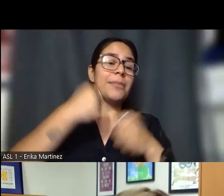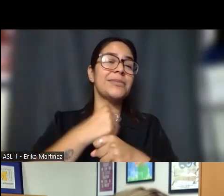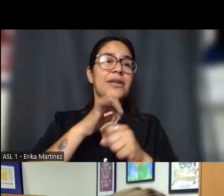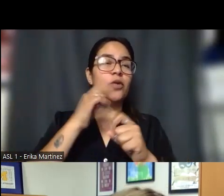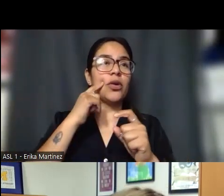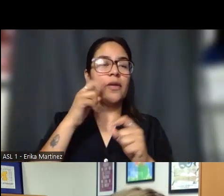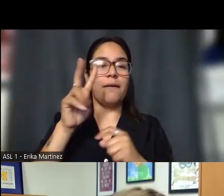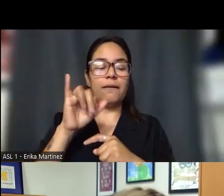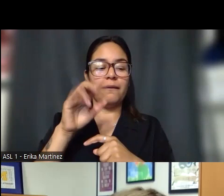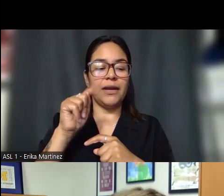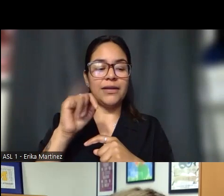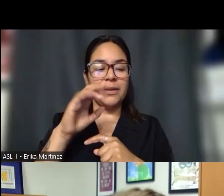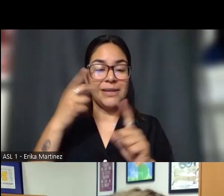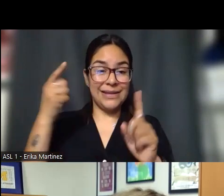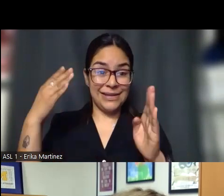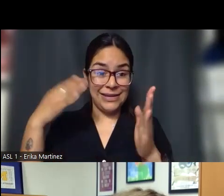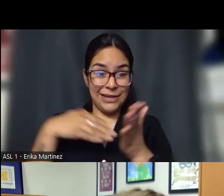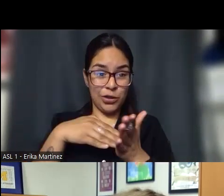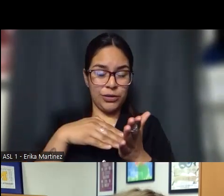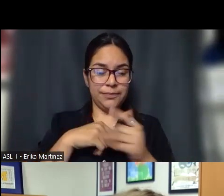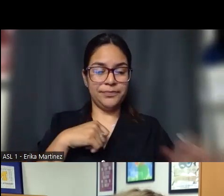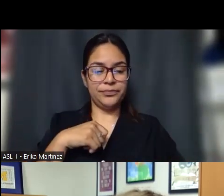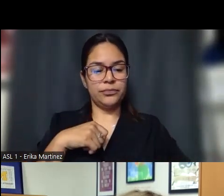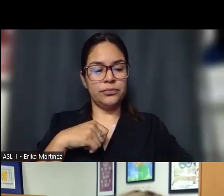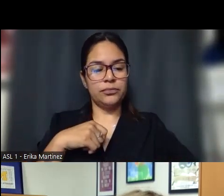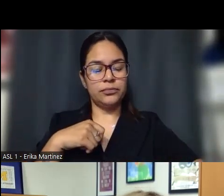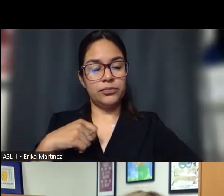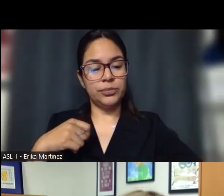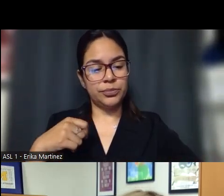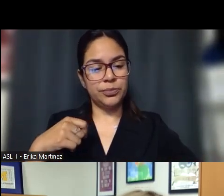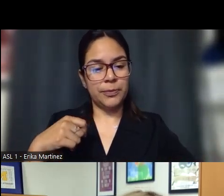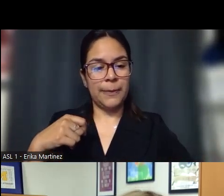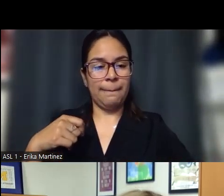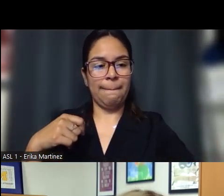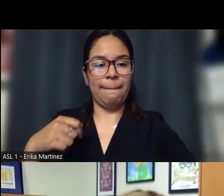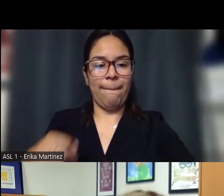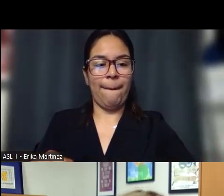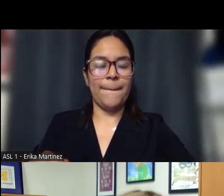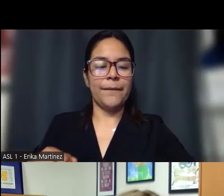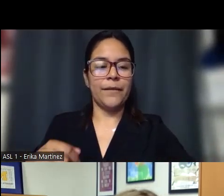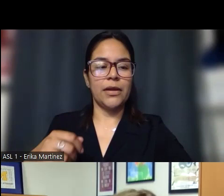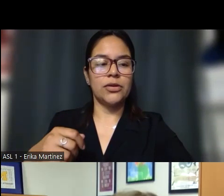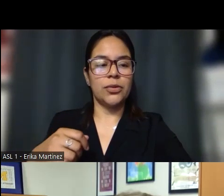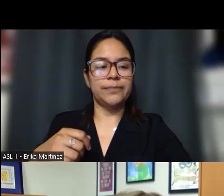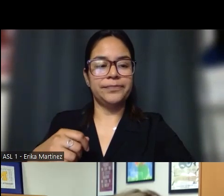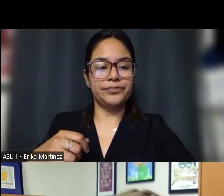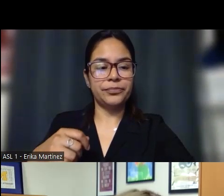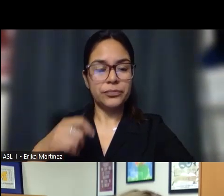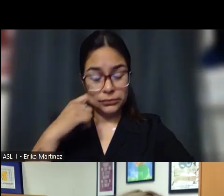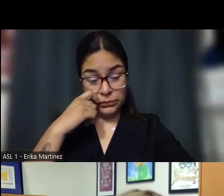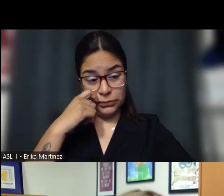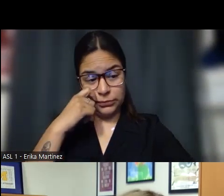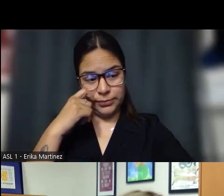victim-centered. Next. Providing timely and consistent technical assistance